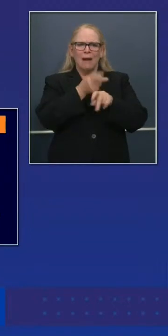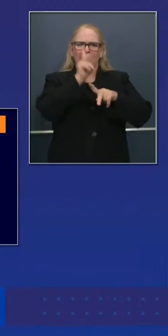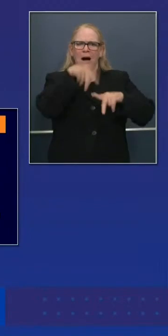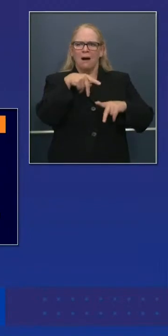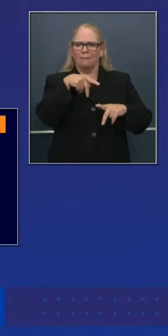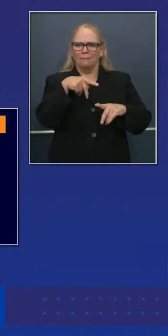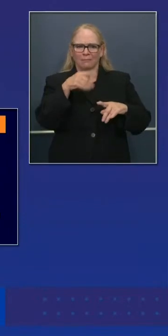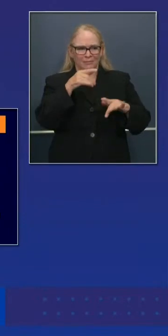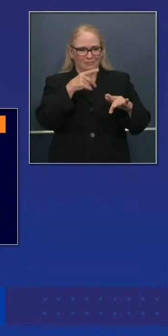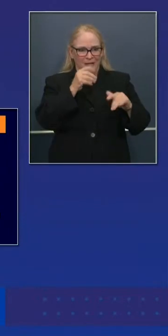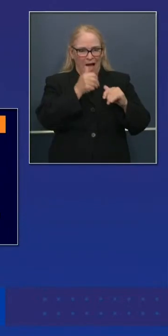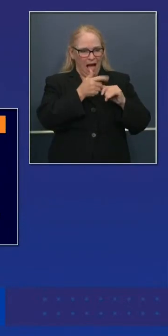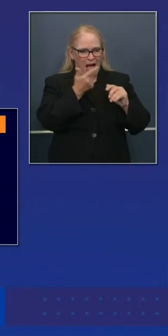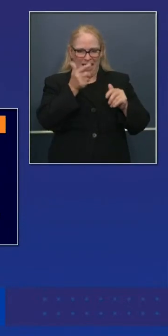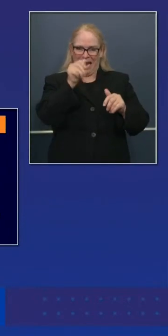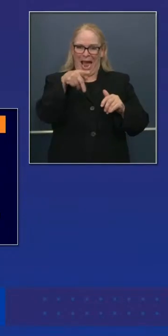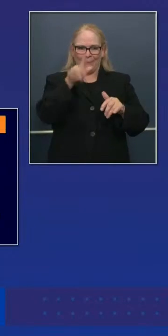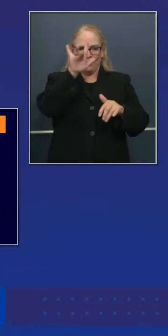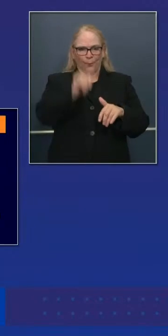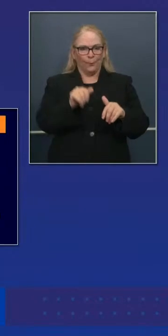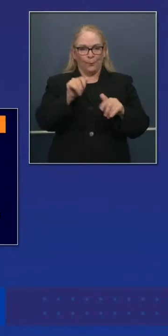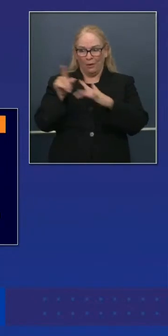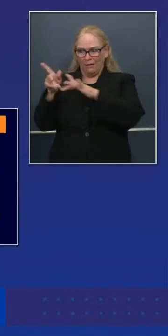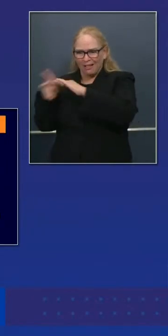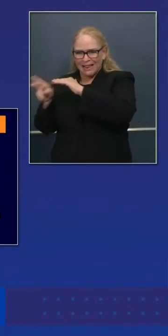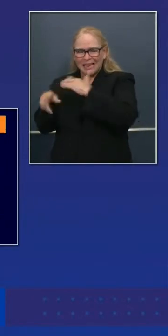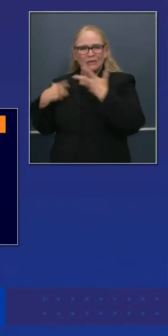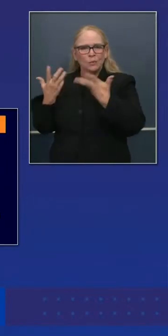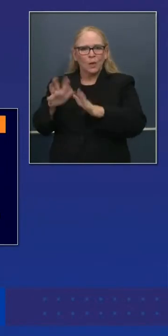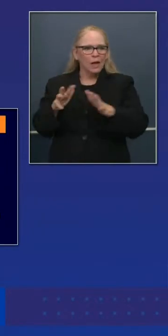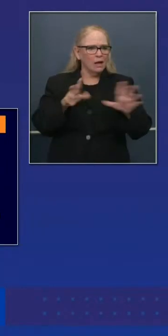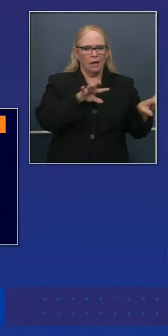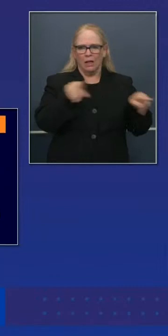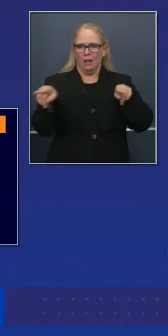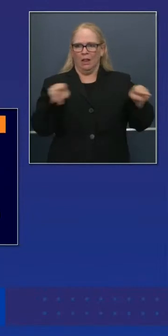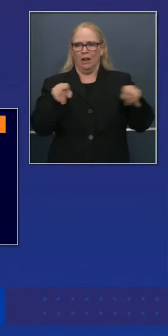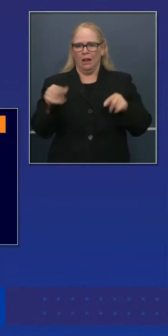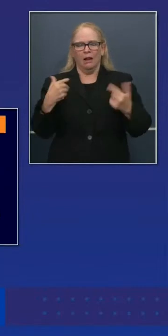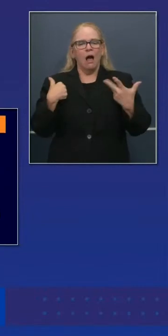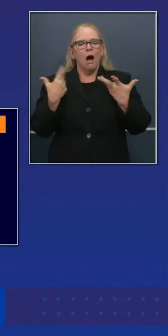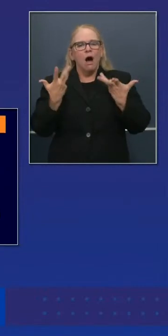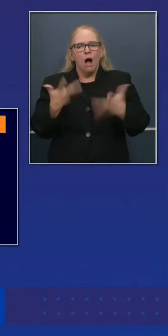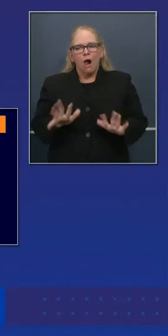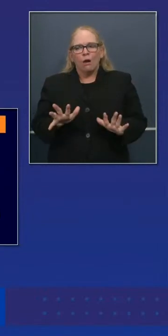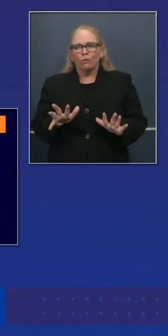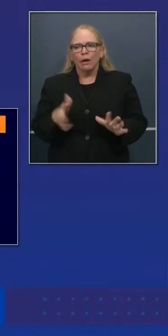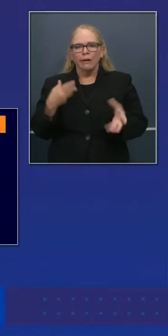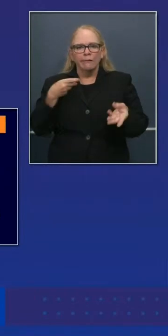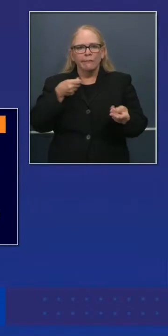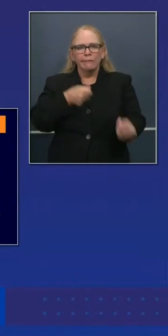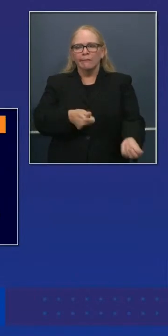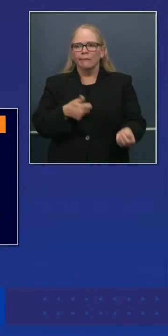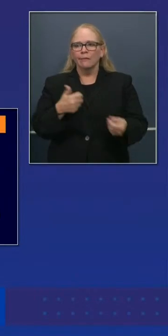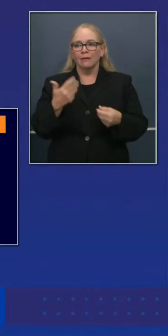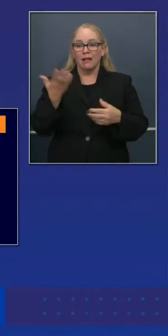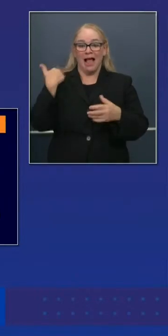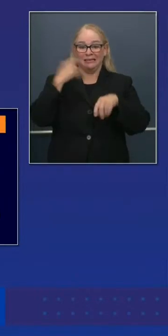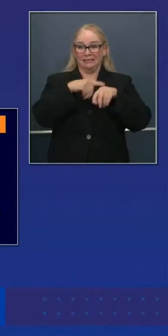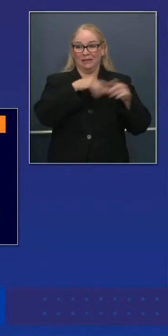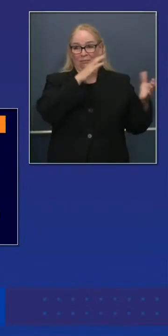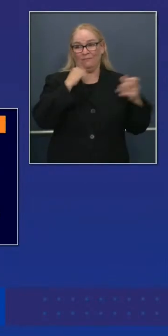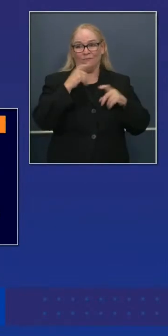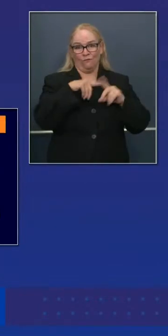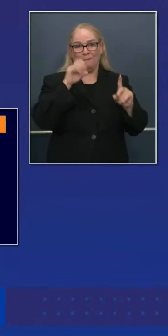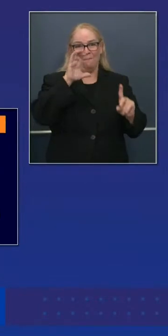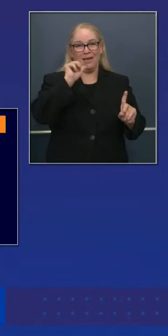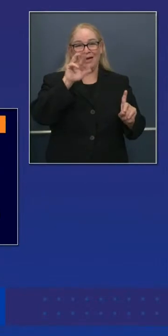We have already allocated in excess of 75% of our CARES Act funding pursuant to the Budget Act, pursuant